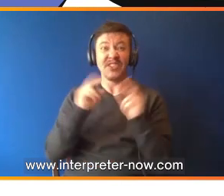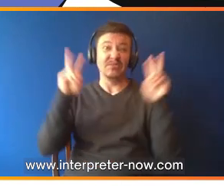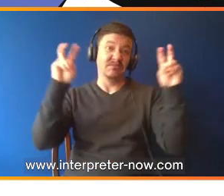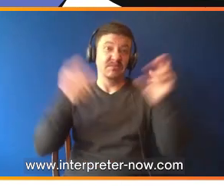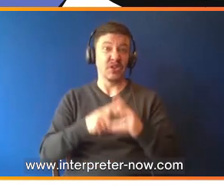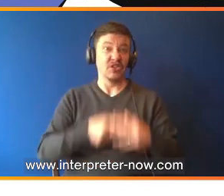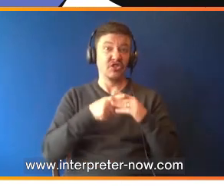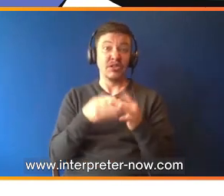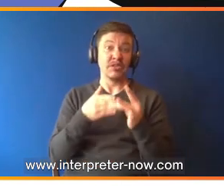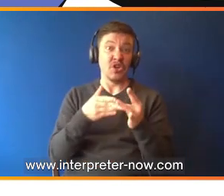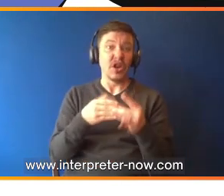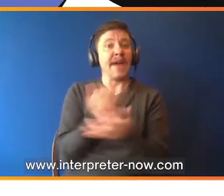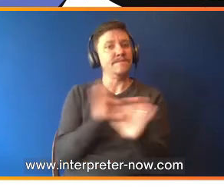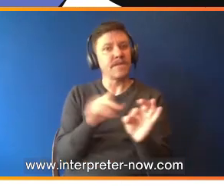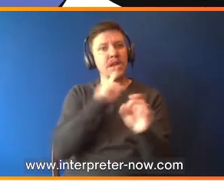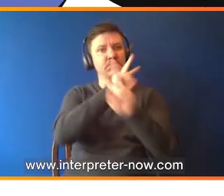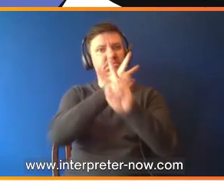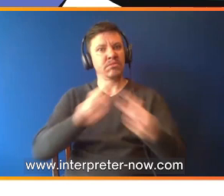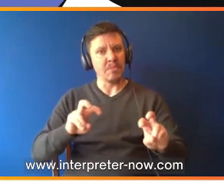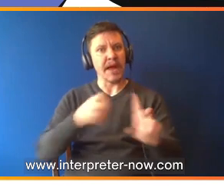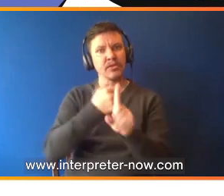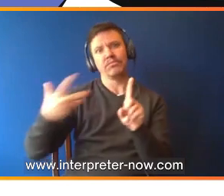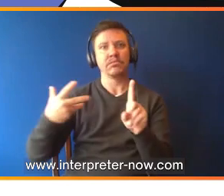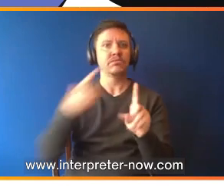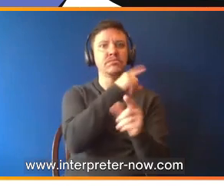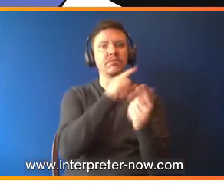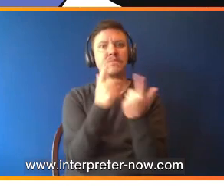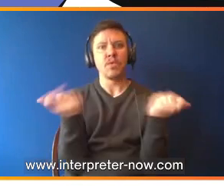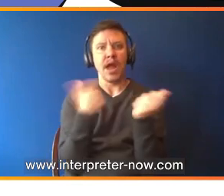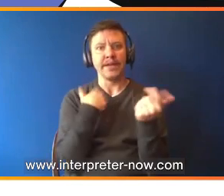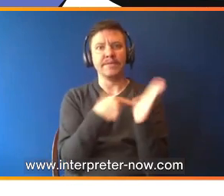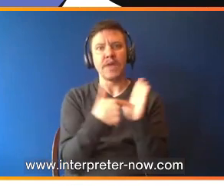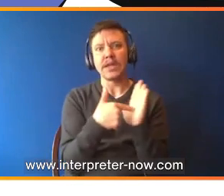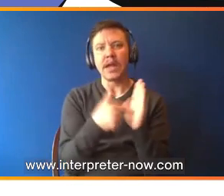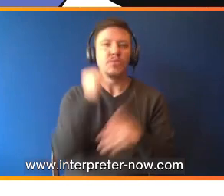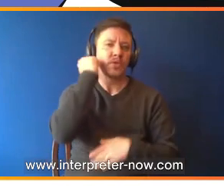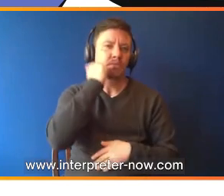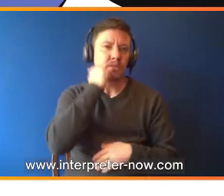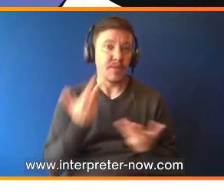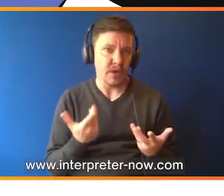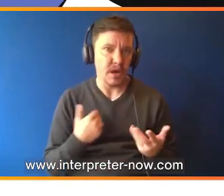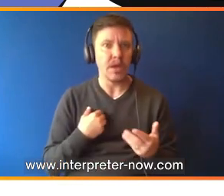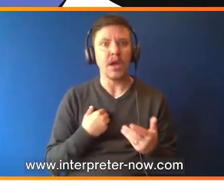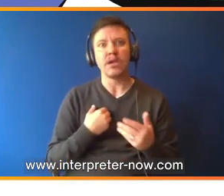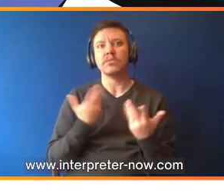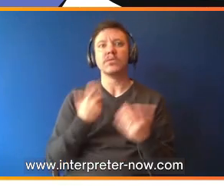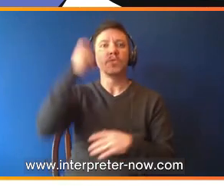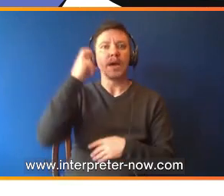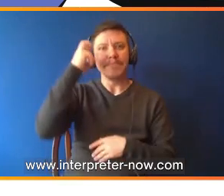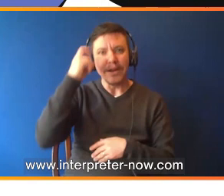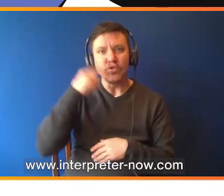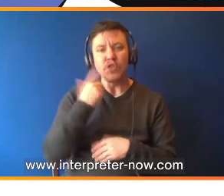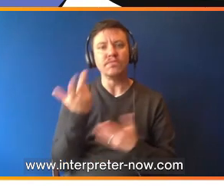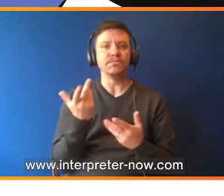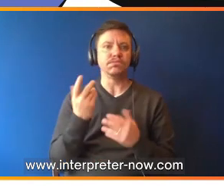is I've actually built the starter guide. It's kind of a free guide for folks that actually unpacks a variety of examples to show us